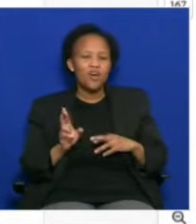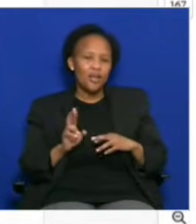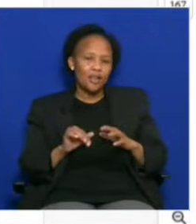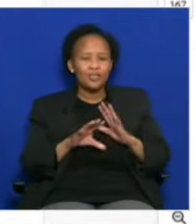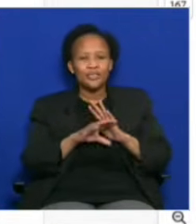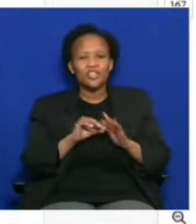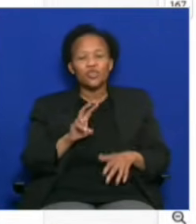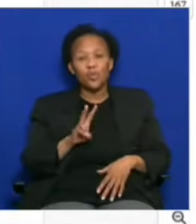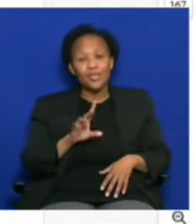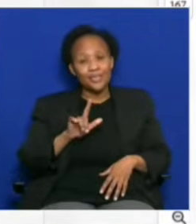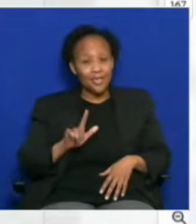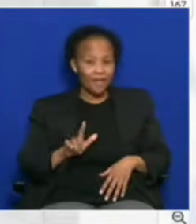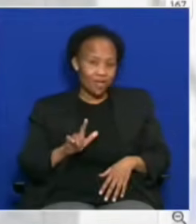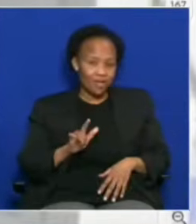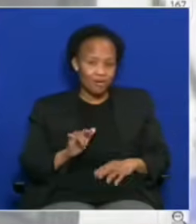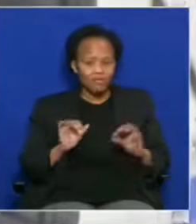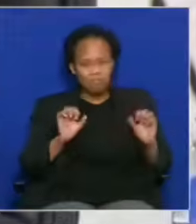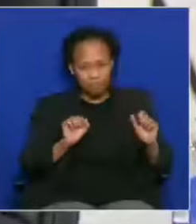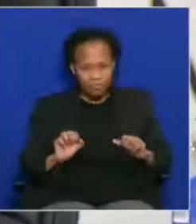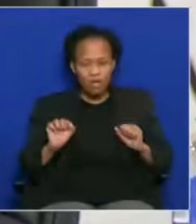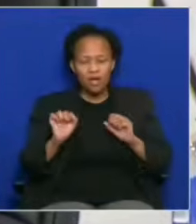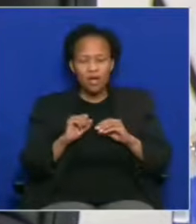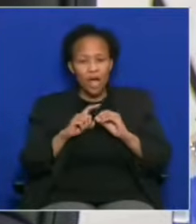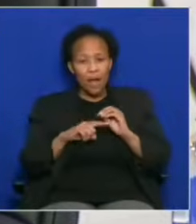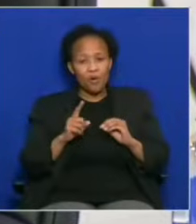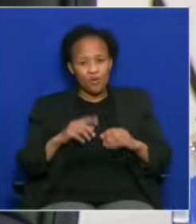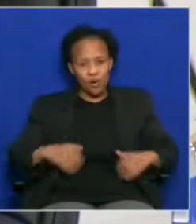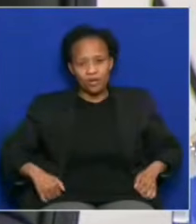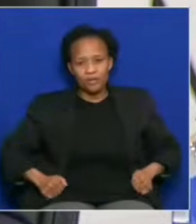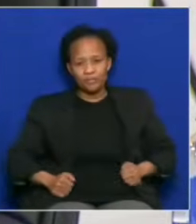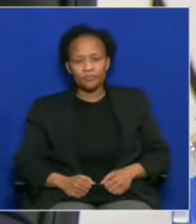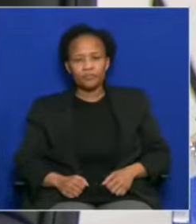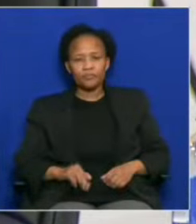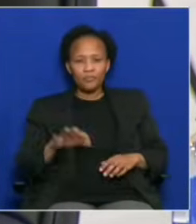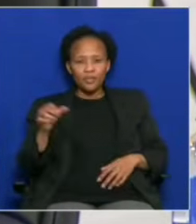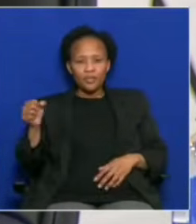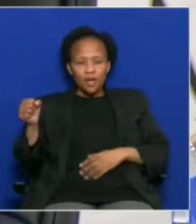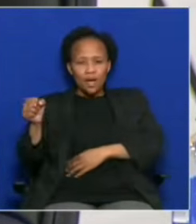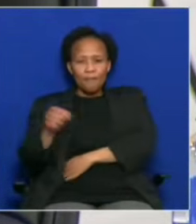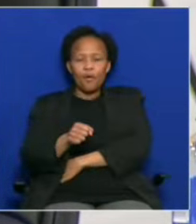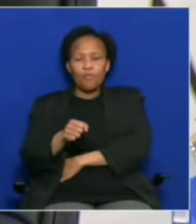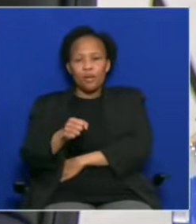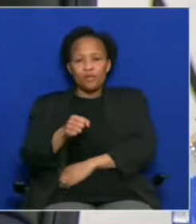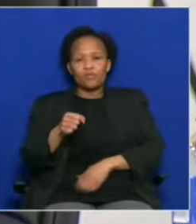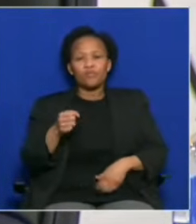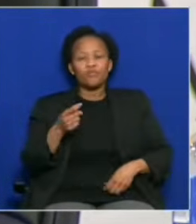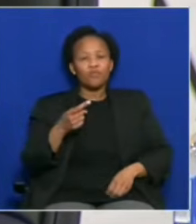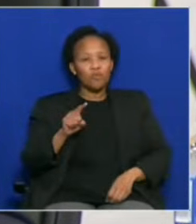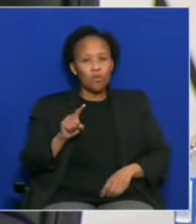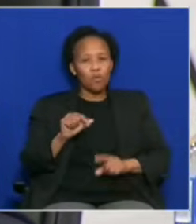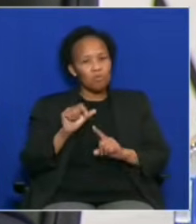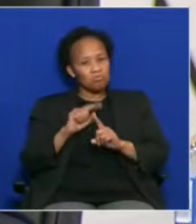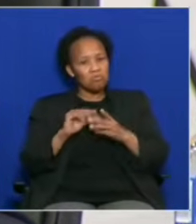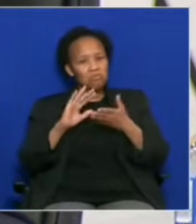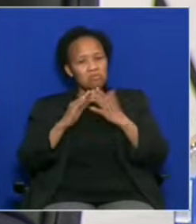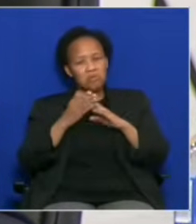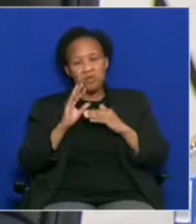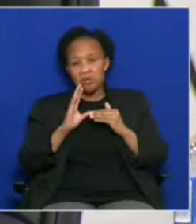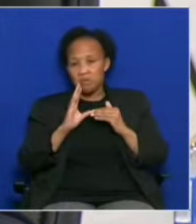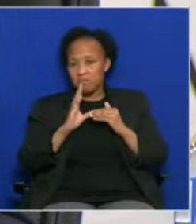talks about the appointment of a civilian lady, I think that's where it comes in, the irregular